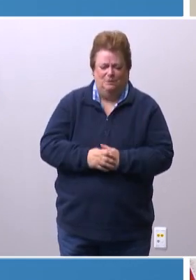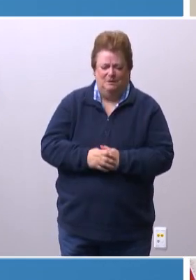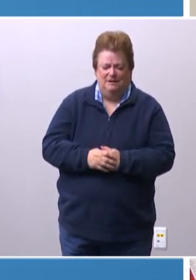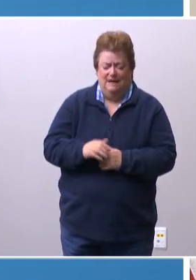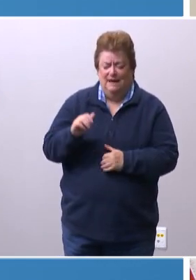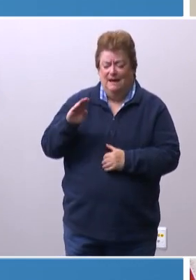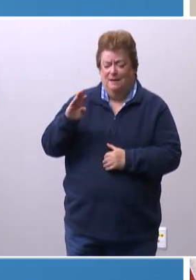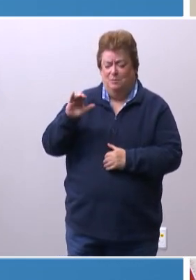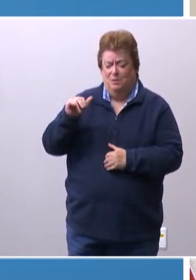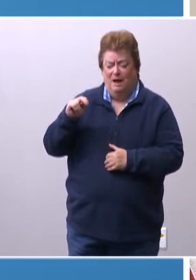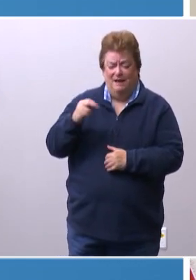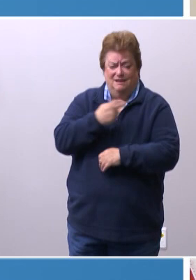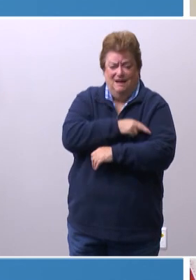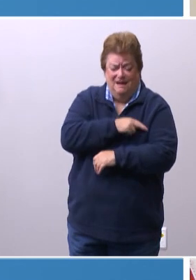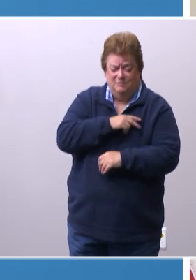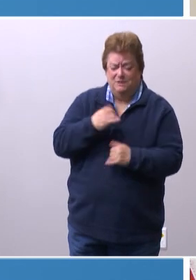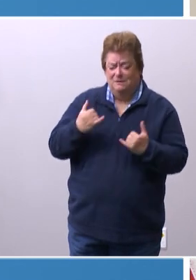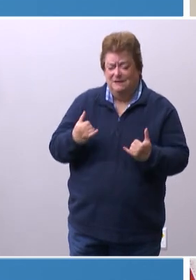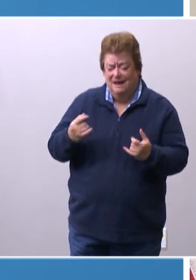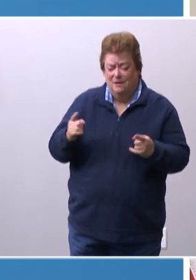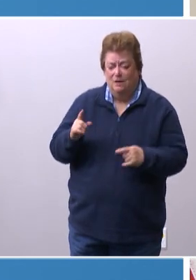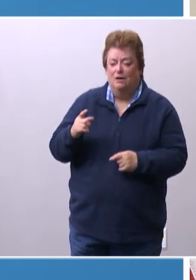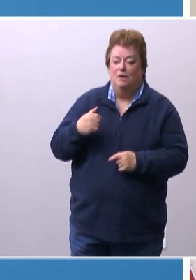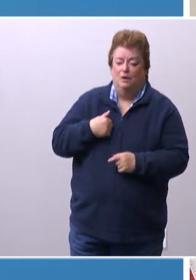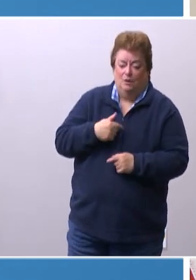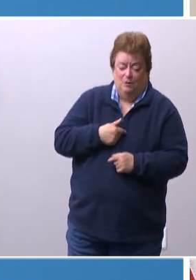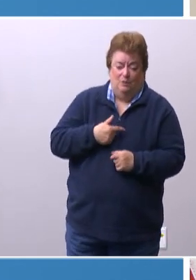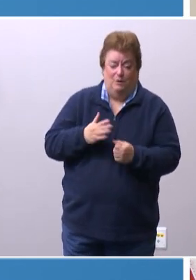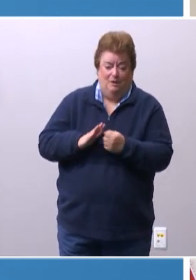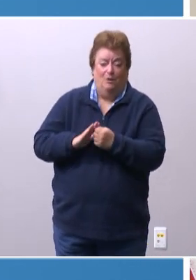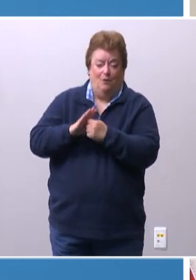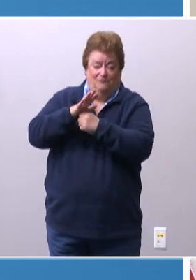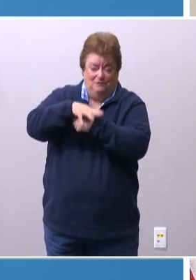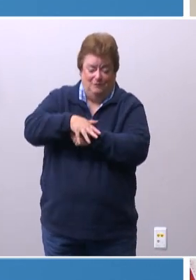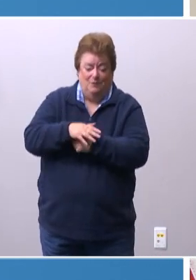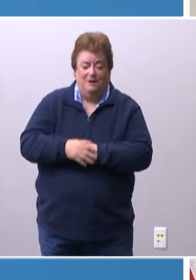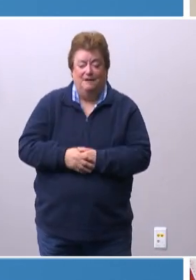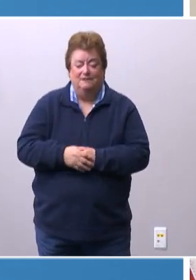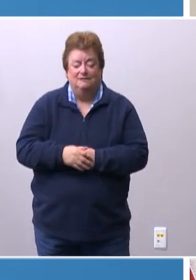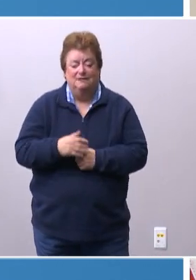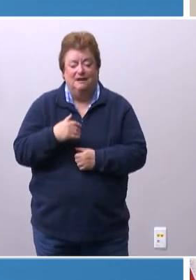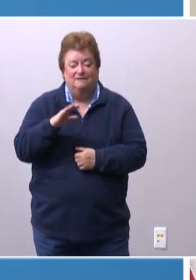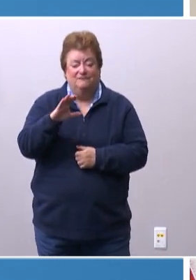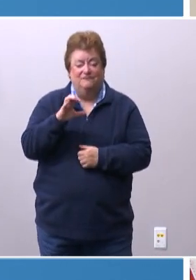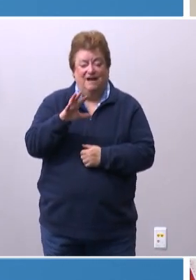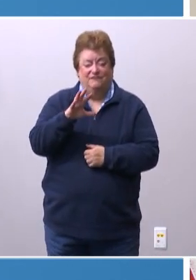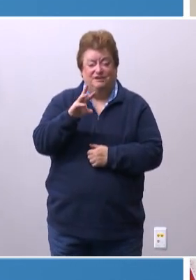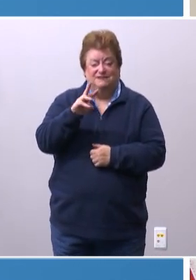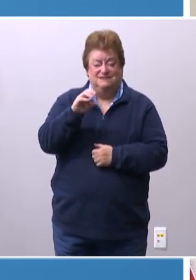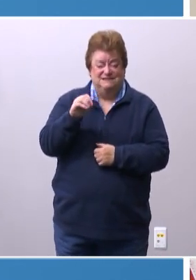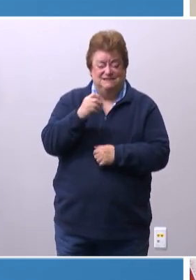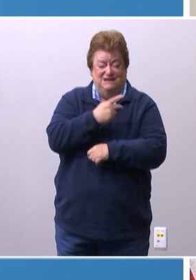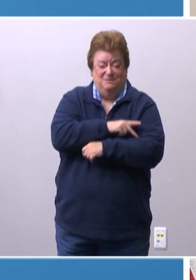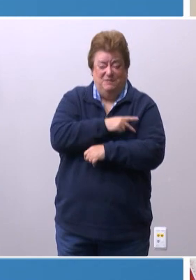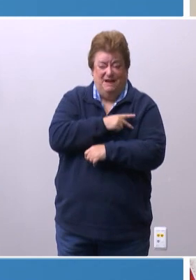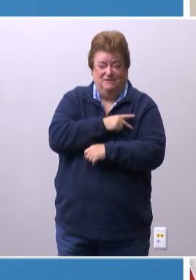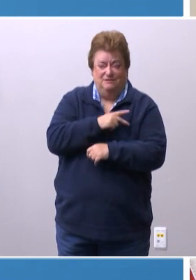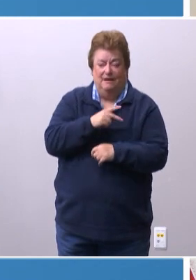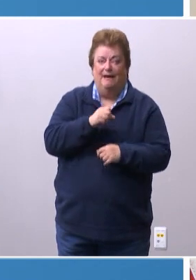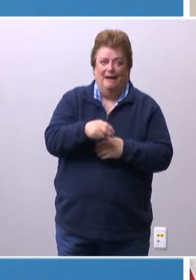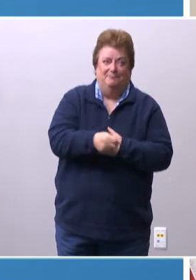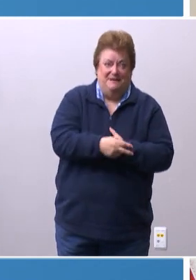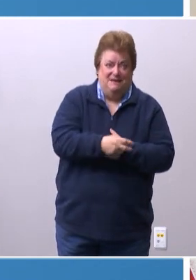at Bryan? Similar status, overflowing. We had about 560 patients this morning at midnight.